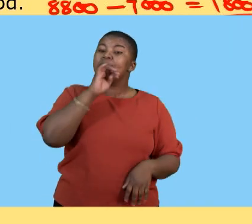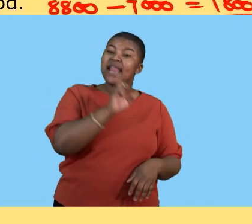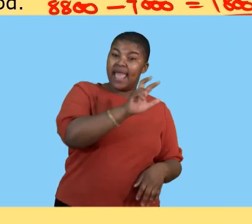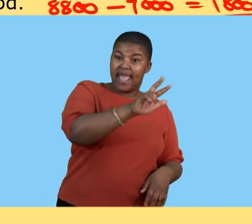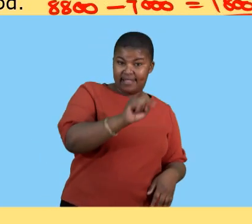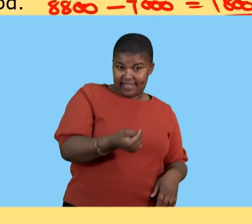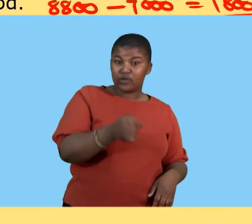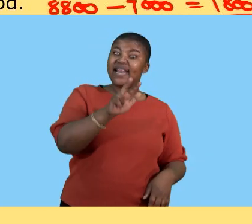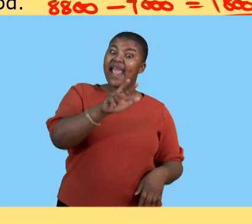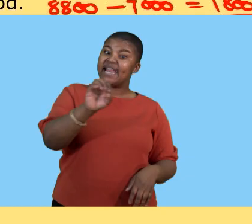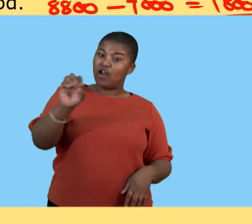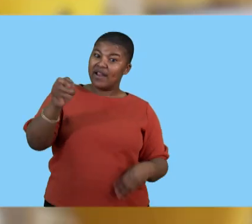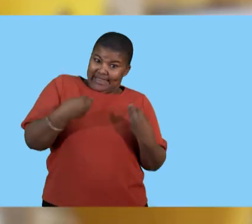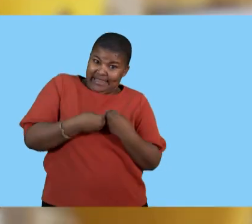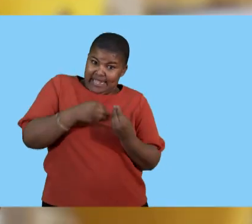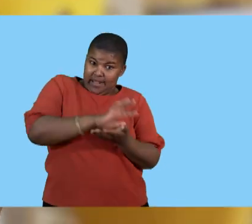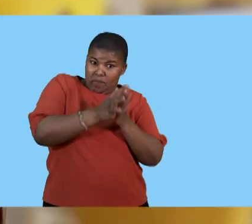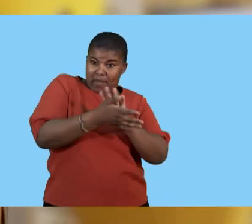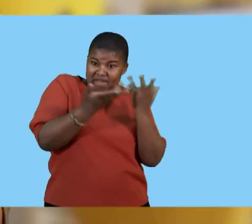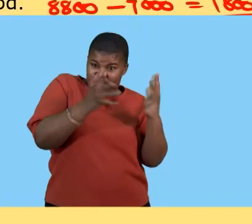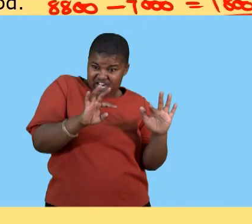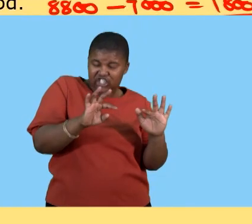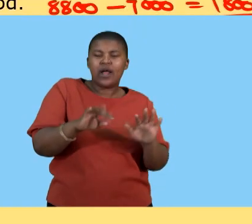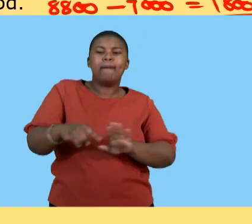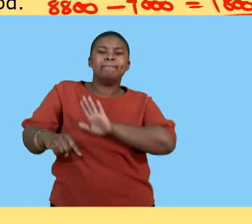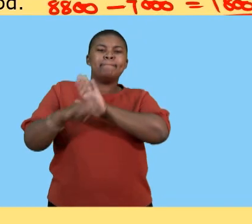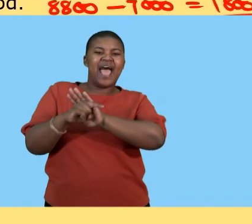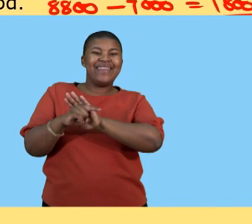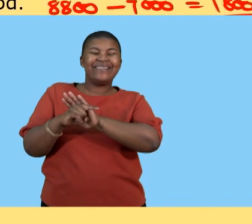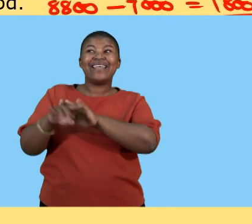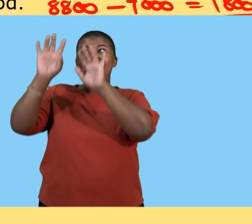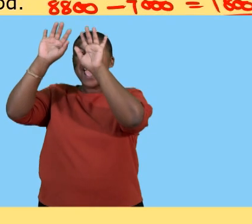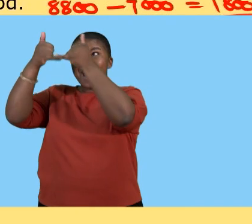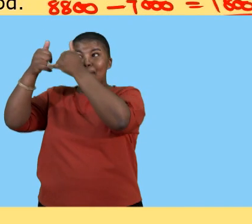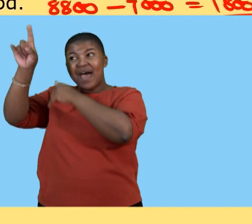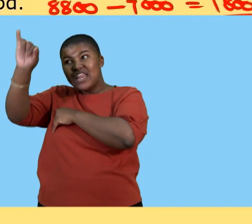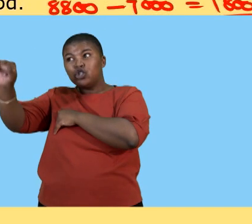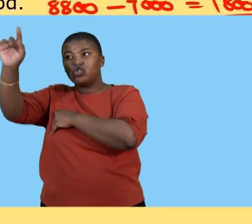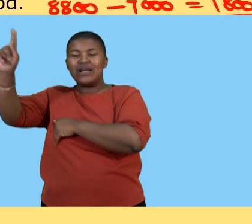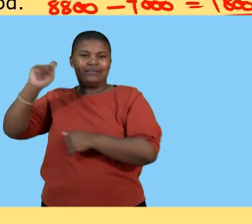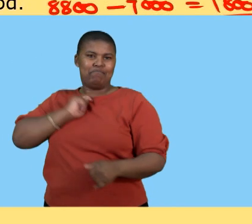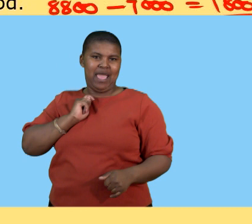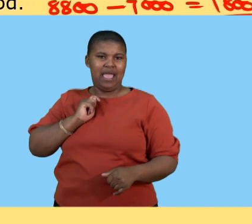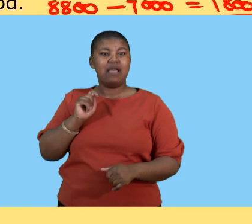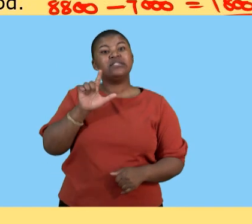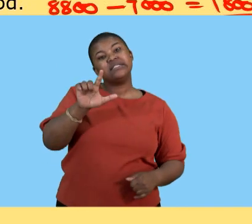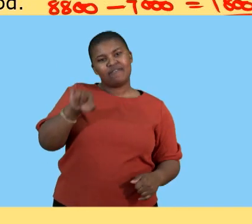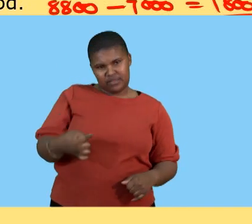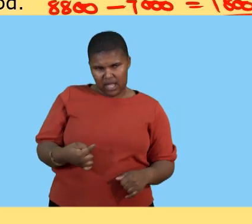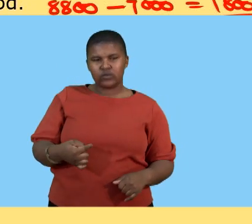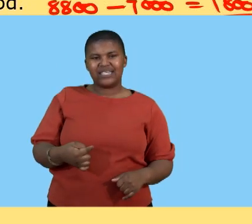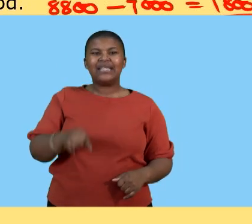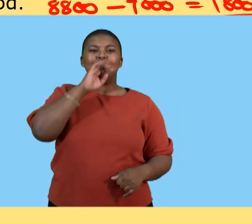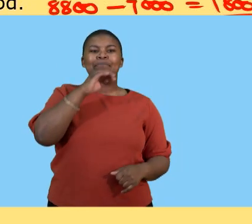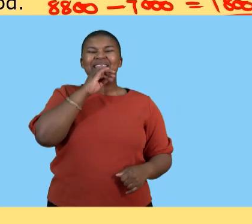the 8,800, which is the cost of the stock, minus what the insurance company is covering. Whatever is not